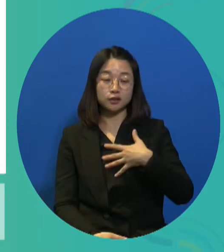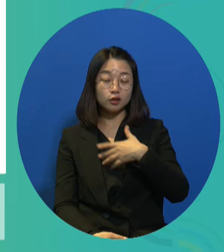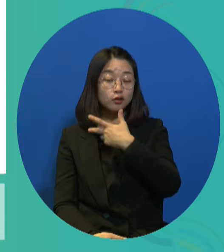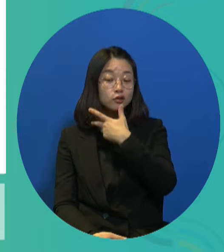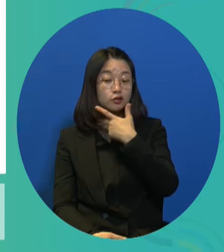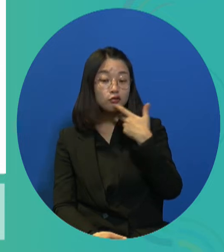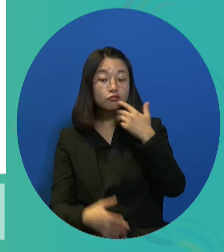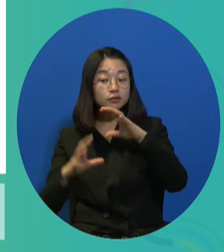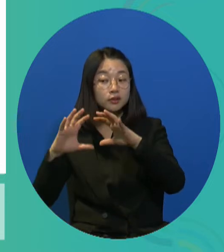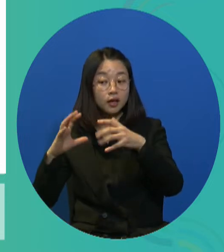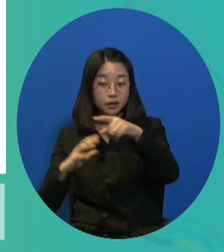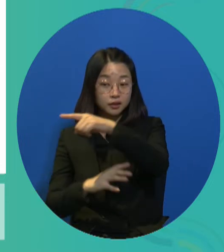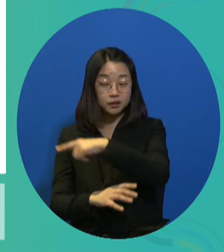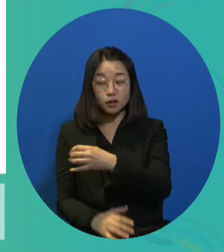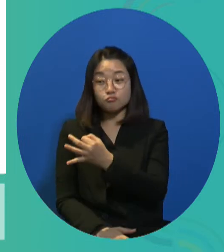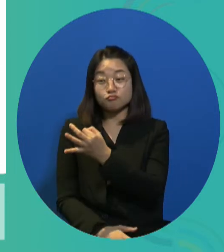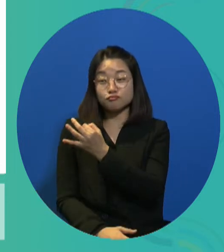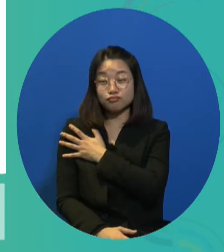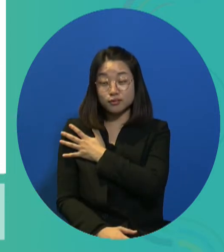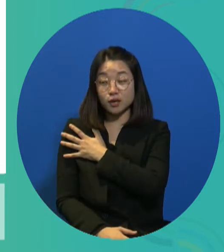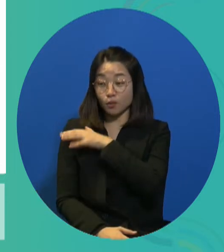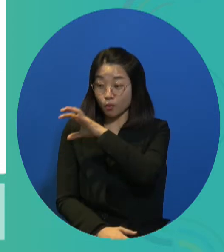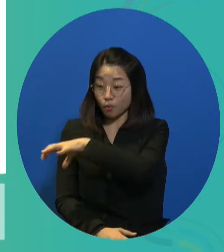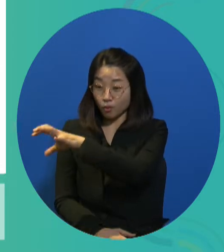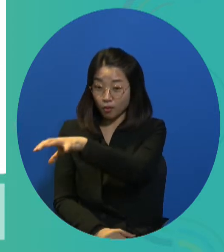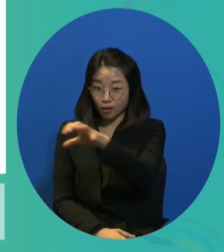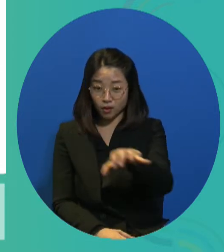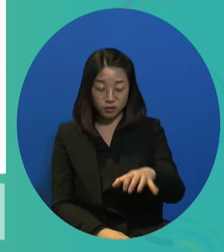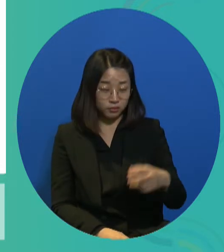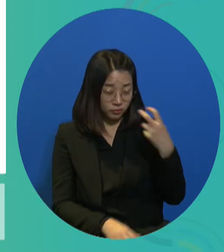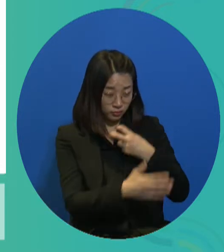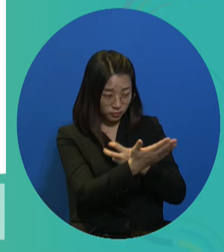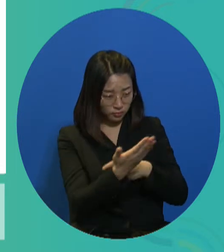actually human rights violations in this